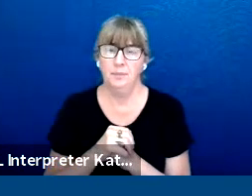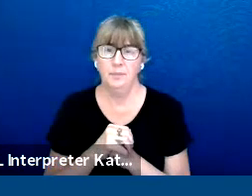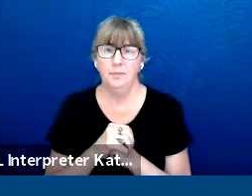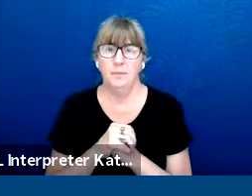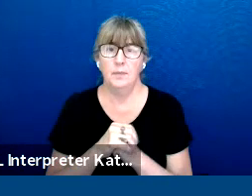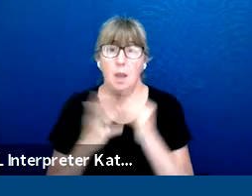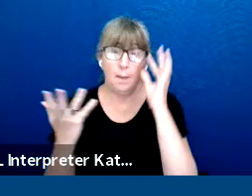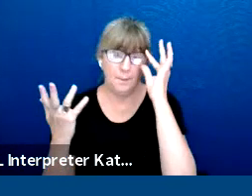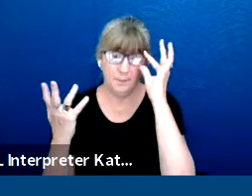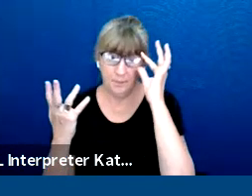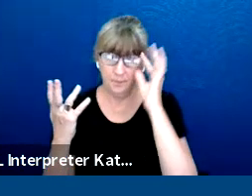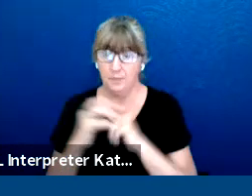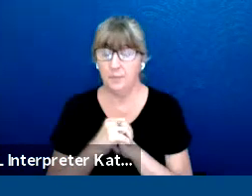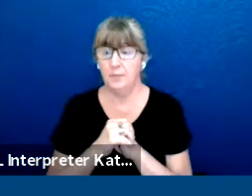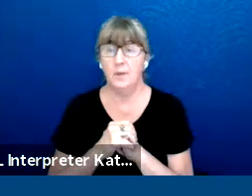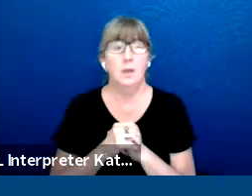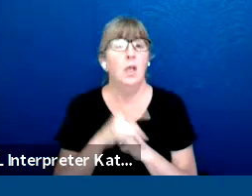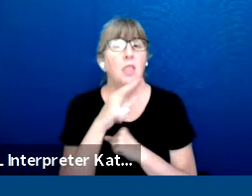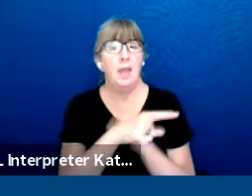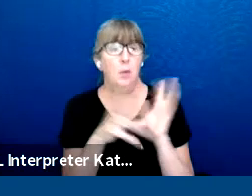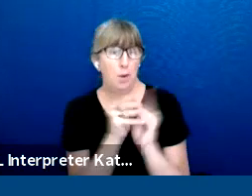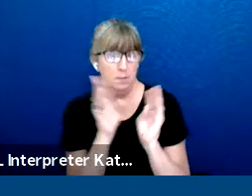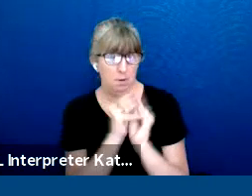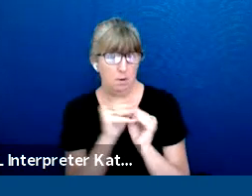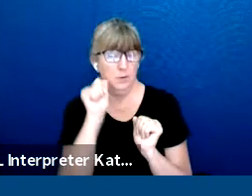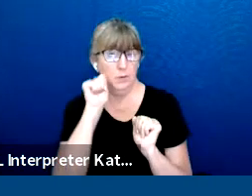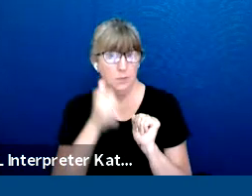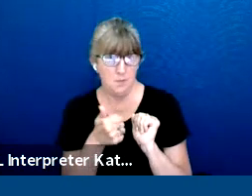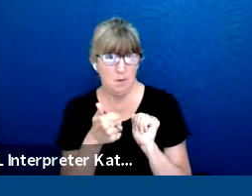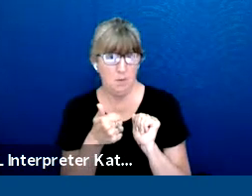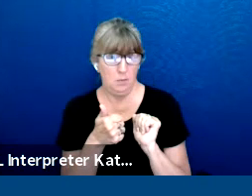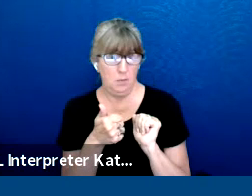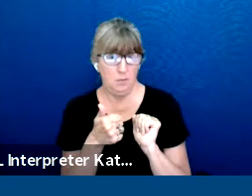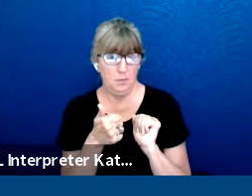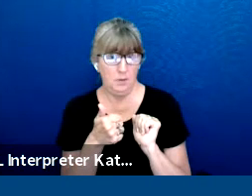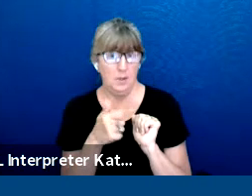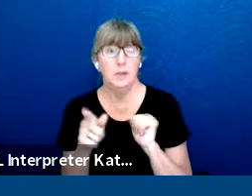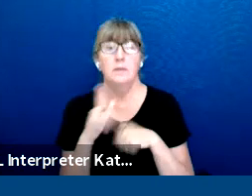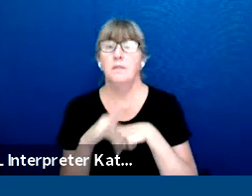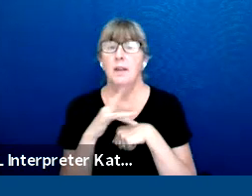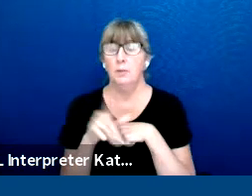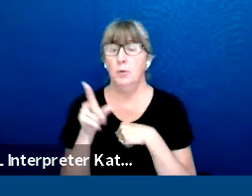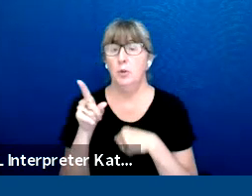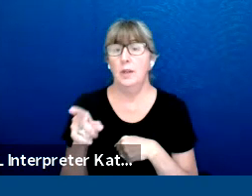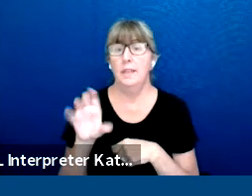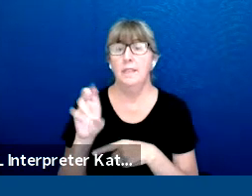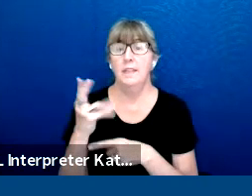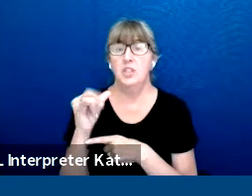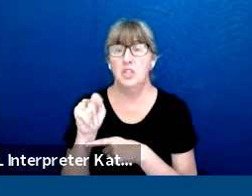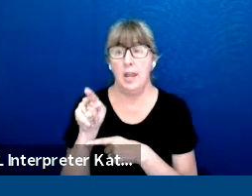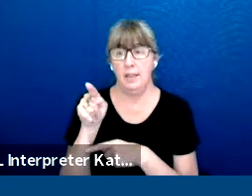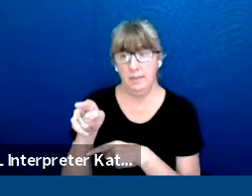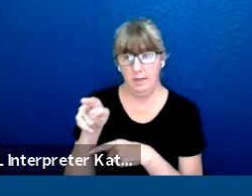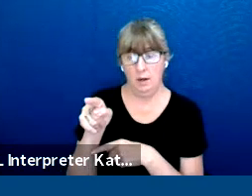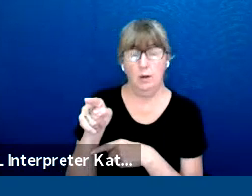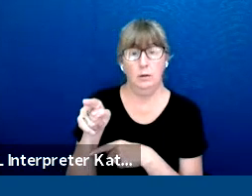The webinar that we did mention is available in the chat. The next